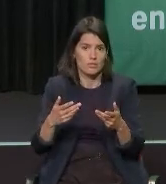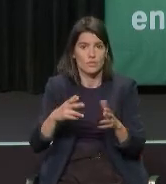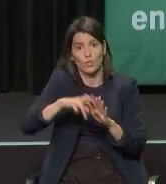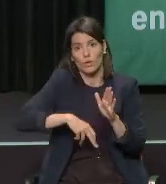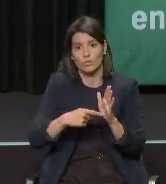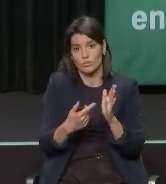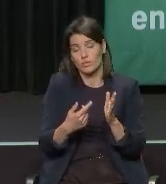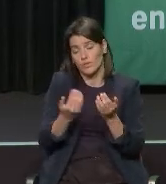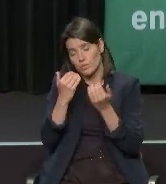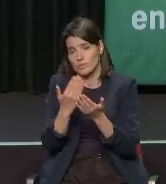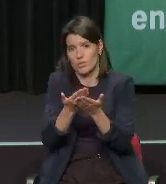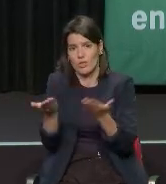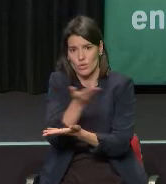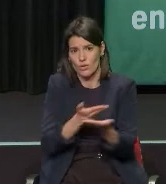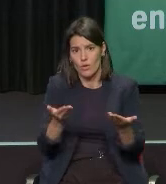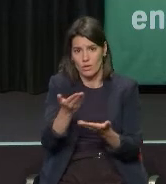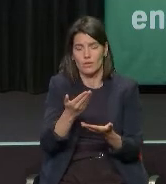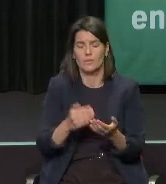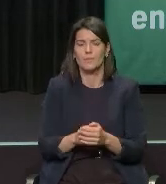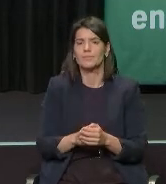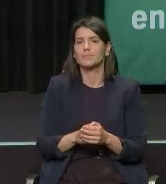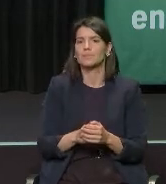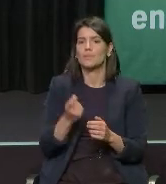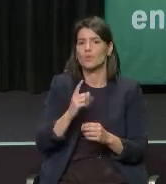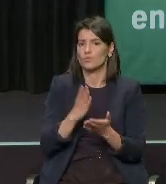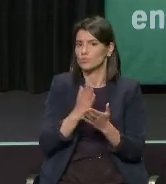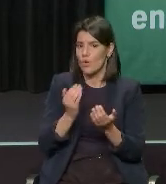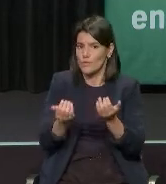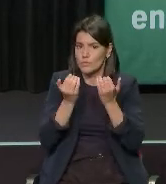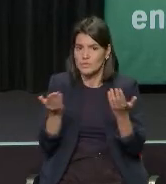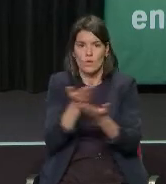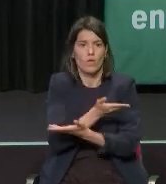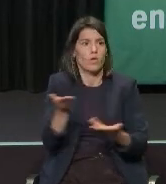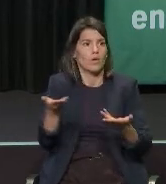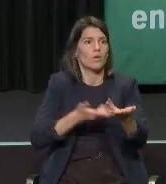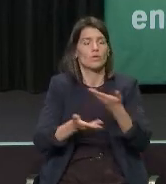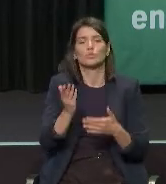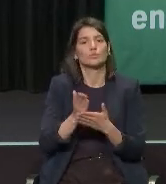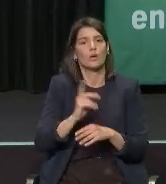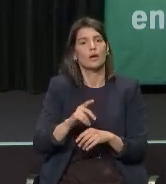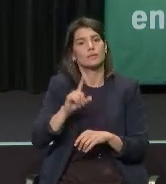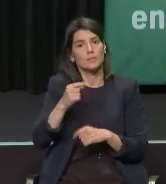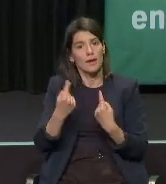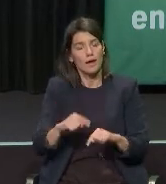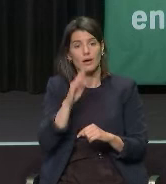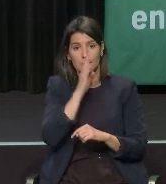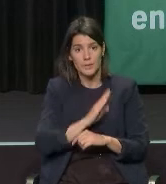reporting. And it will not be just dumping information. We will also have a